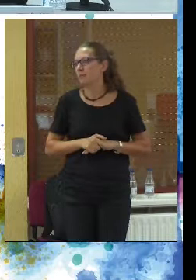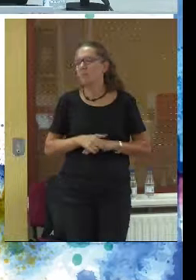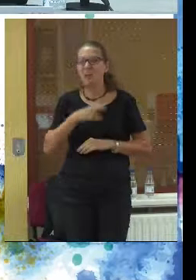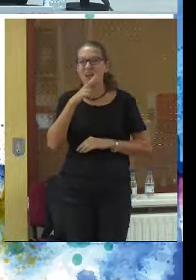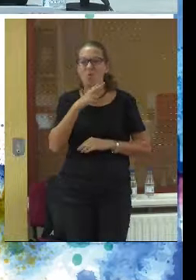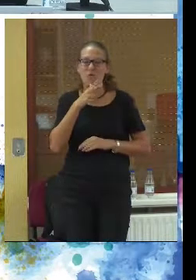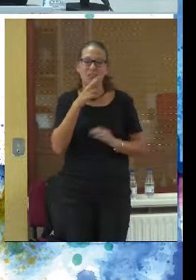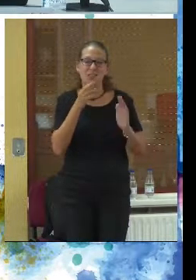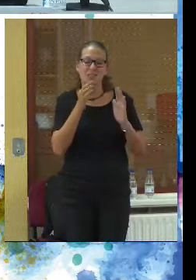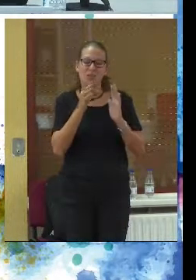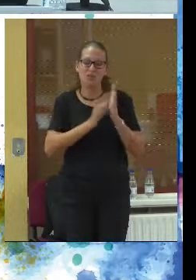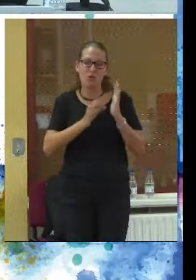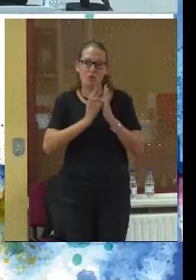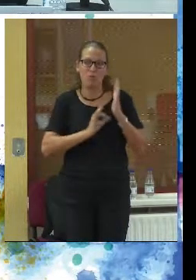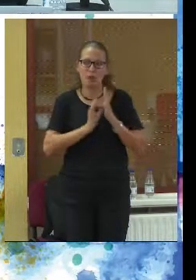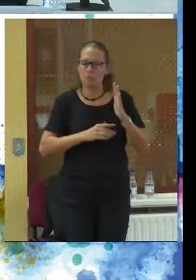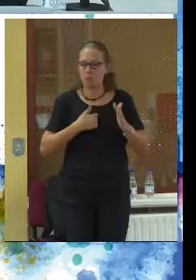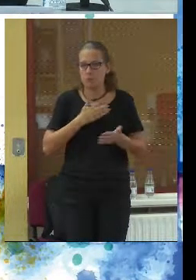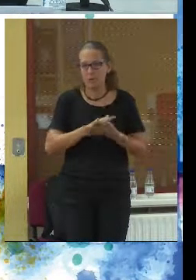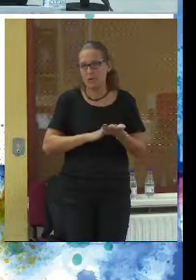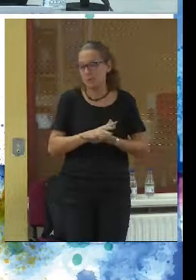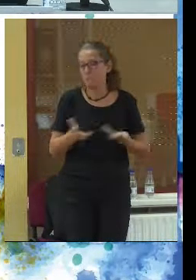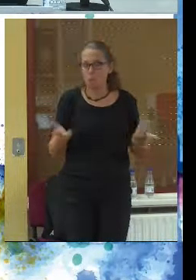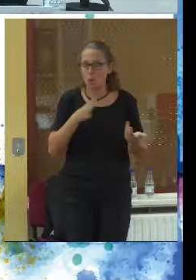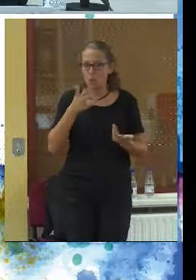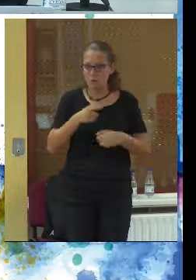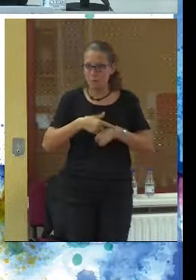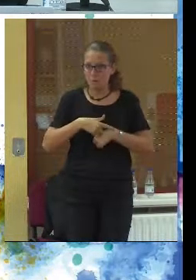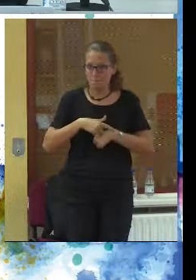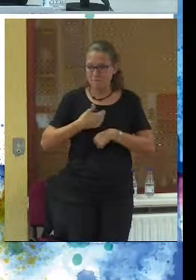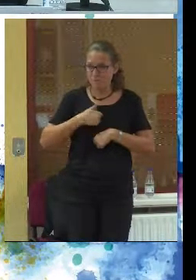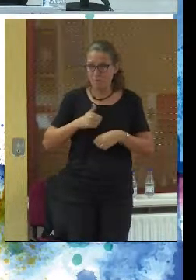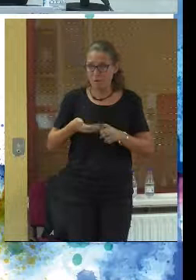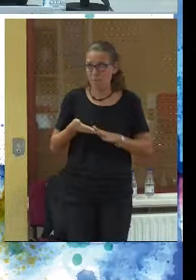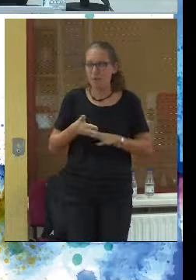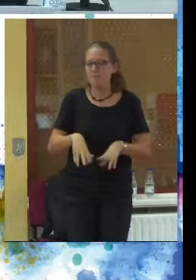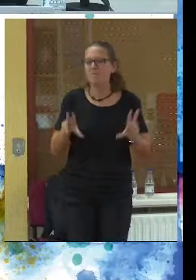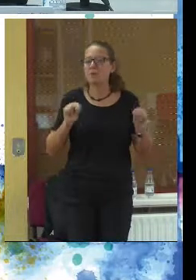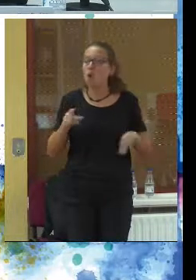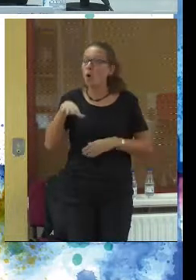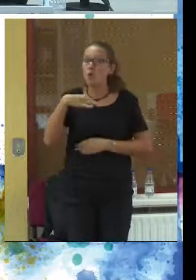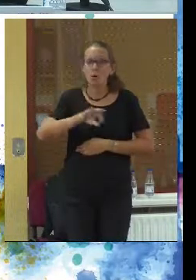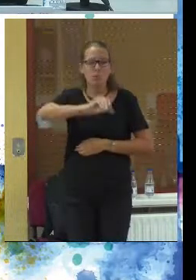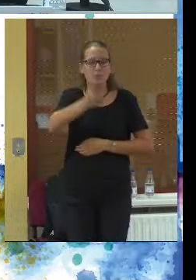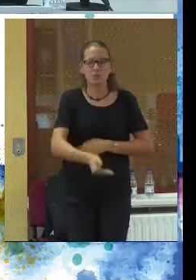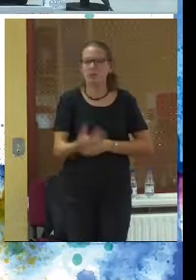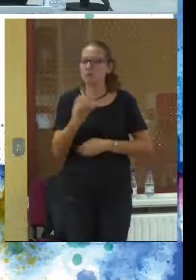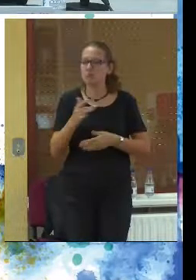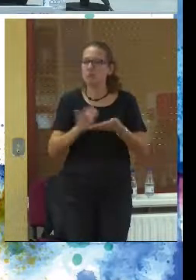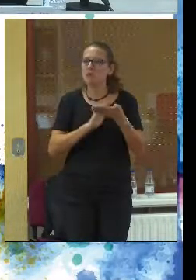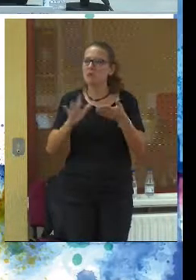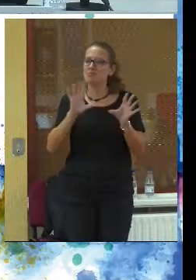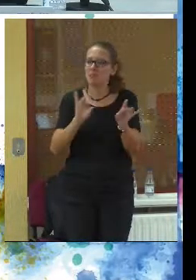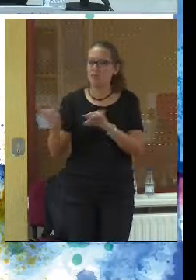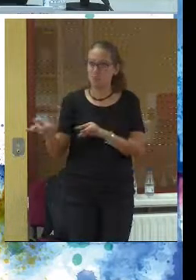to you about hardware or software, because I'm running out of time, really. But touch